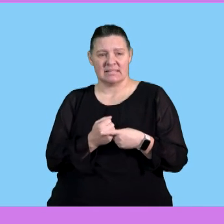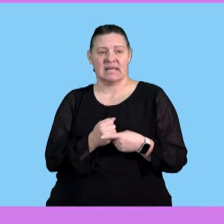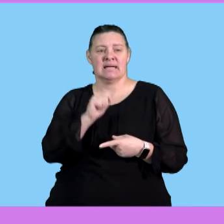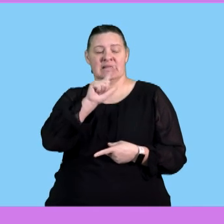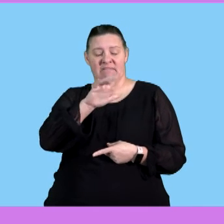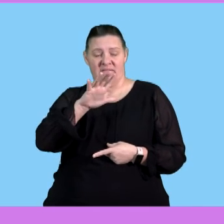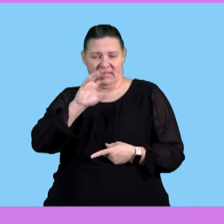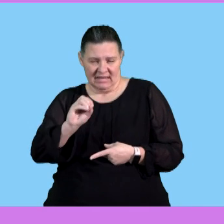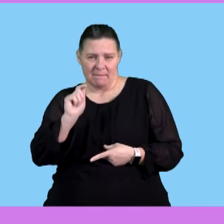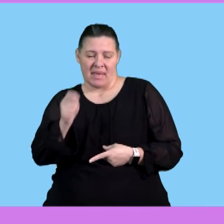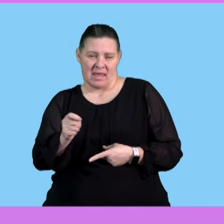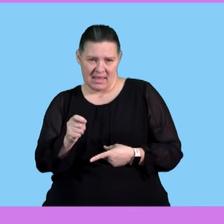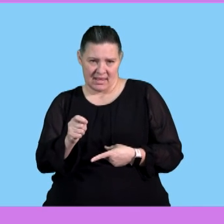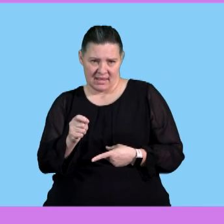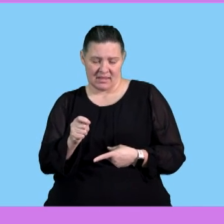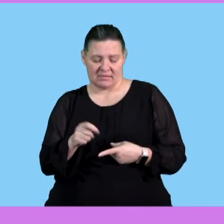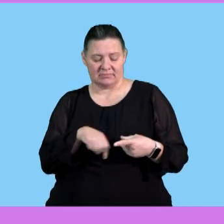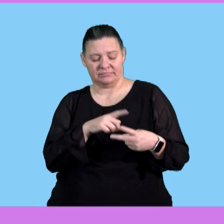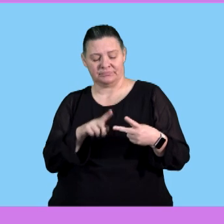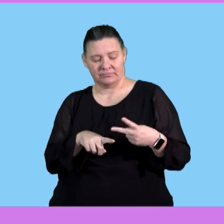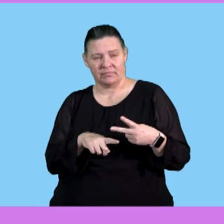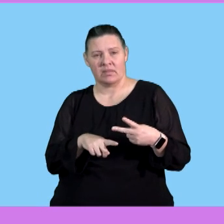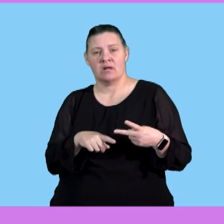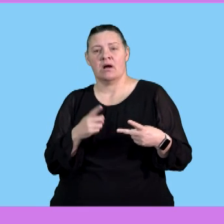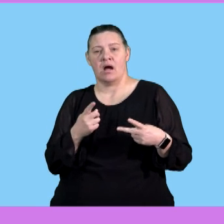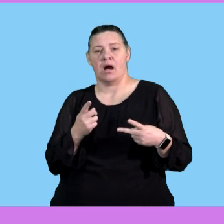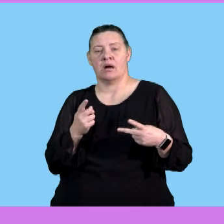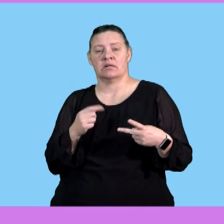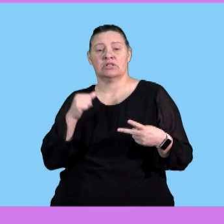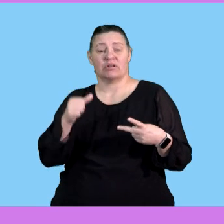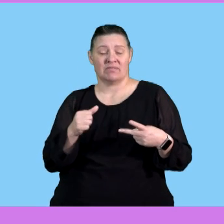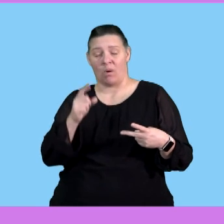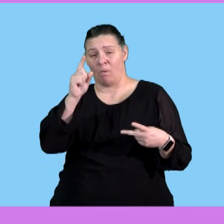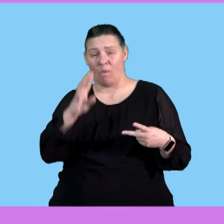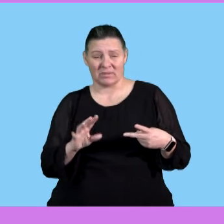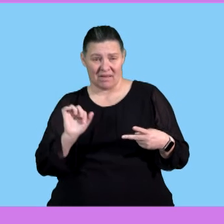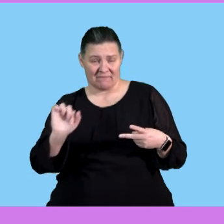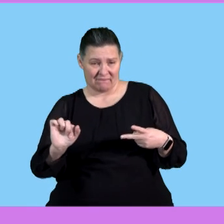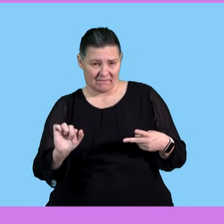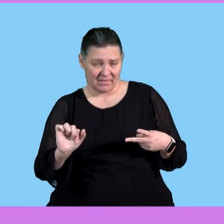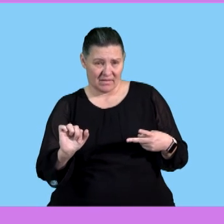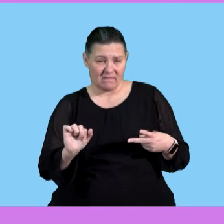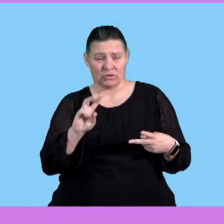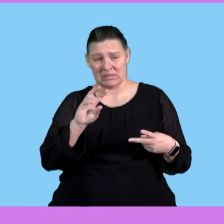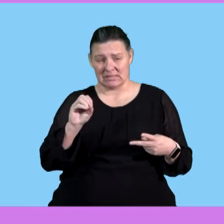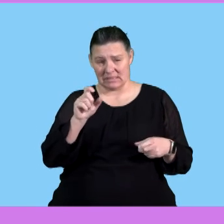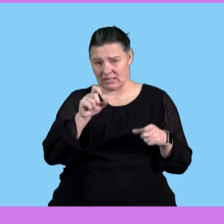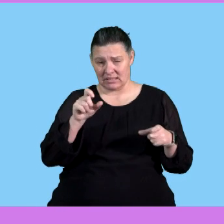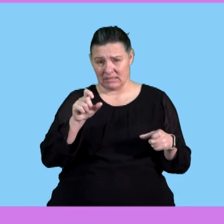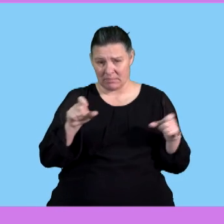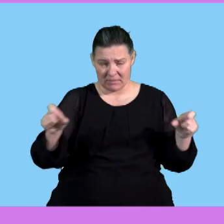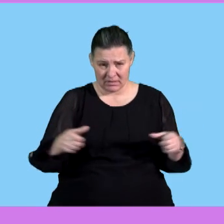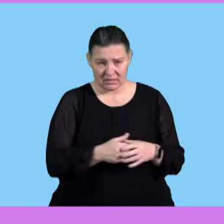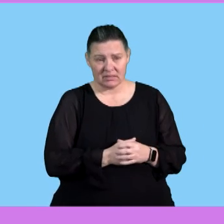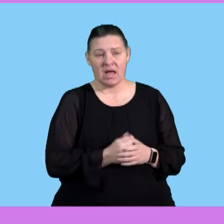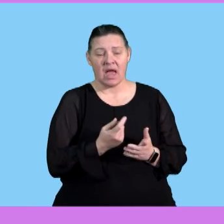pay 750 now for his lawnmower. Number two, he can only service a quarter of the 20